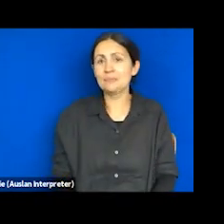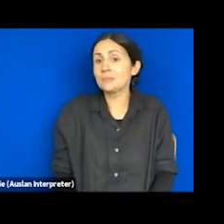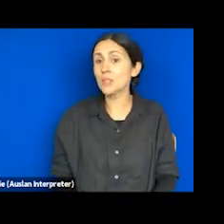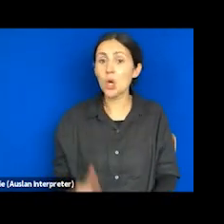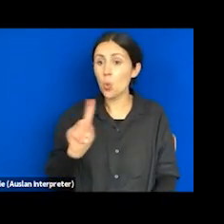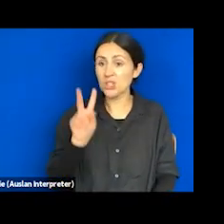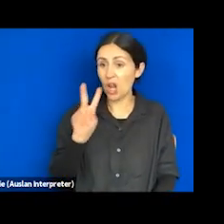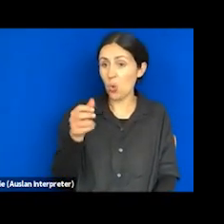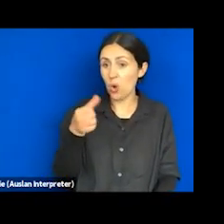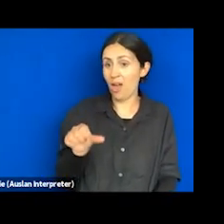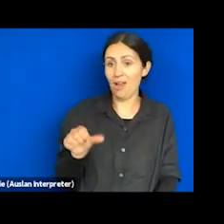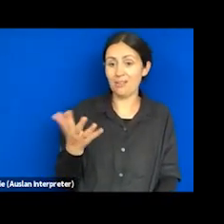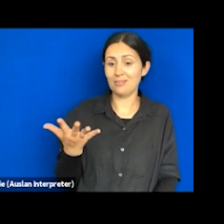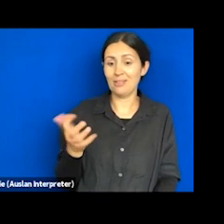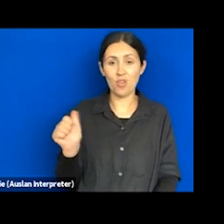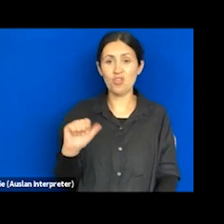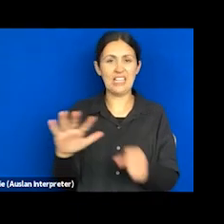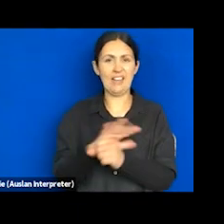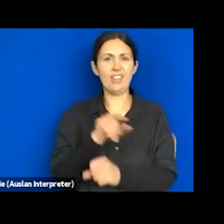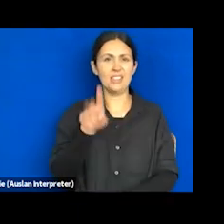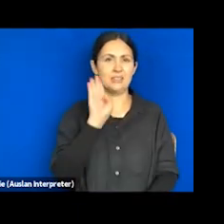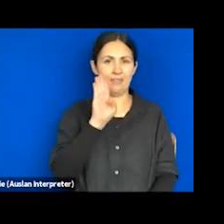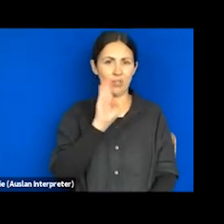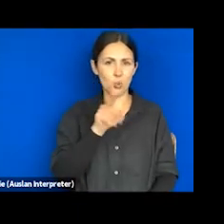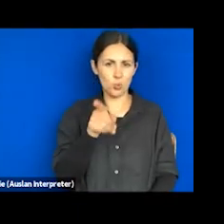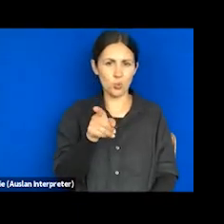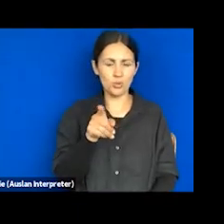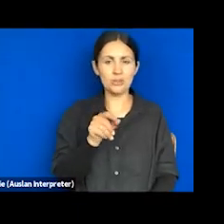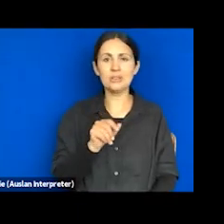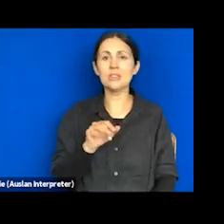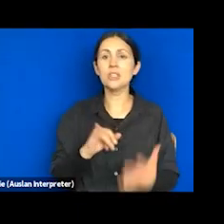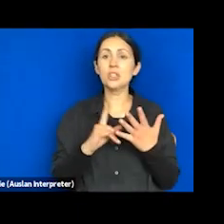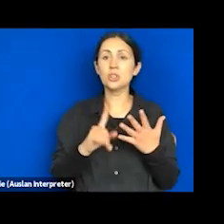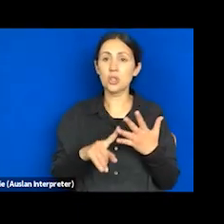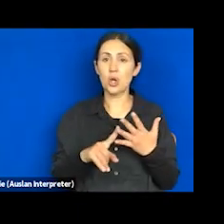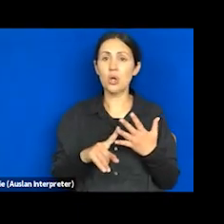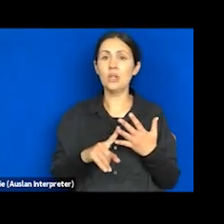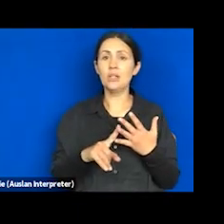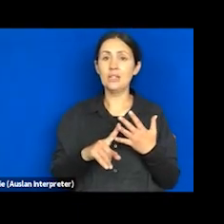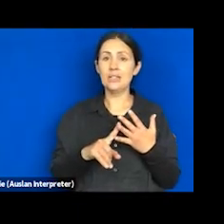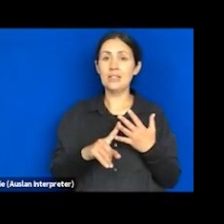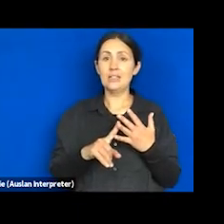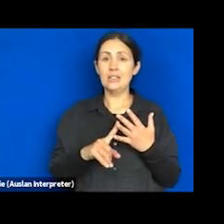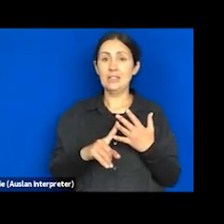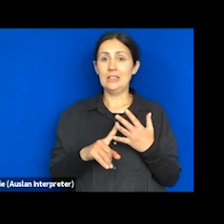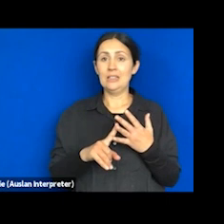already covered this off a little. So the study personnel is really